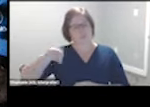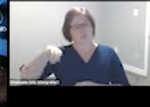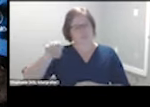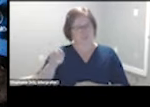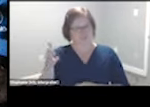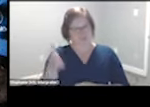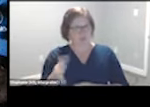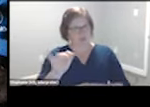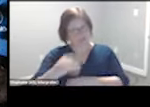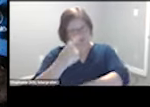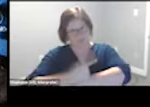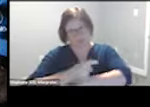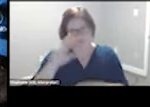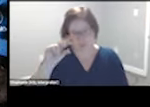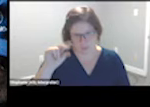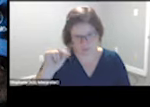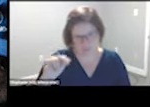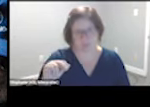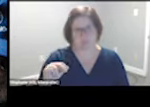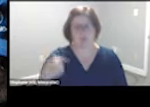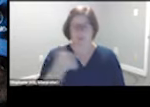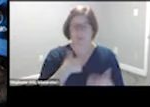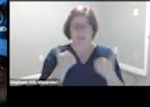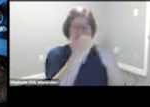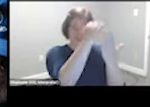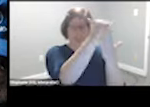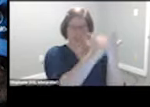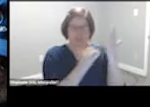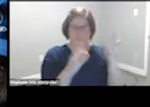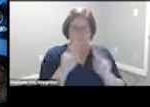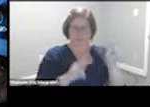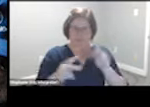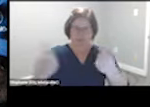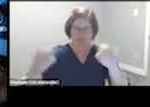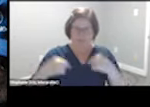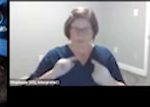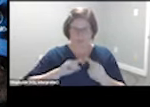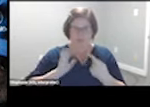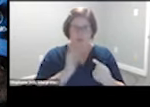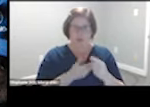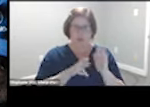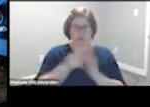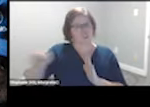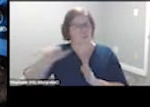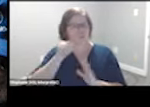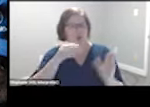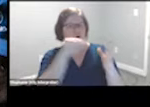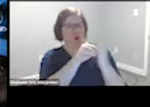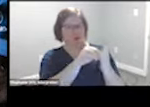here. We have all list of the people who came to our launch, and she was not originally in the